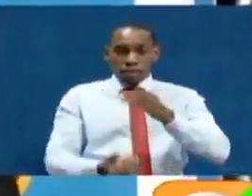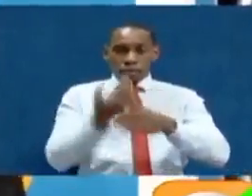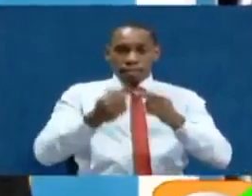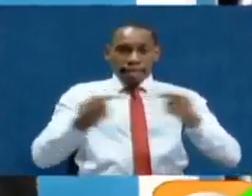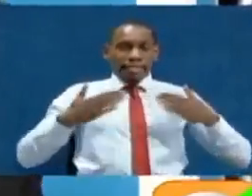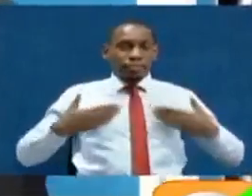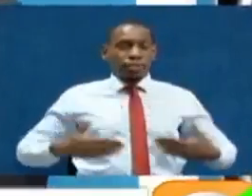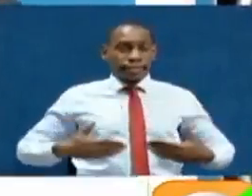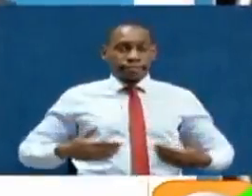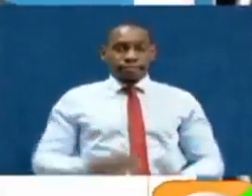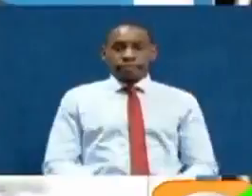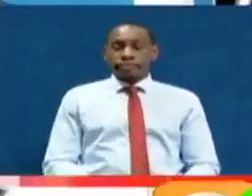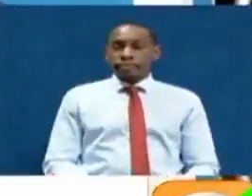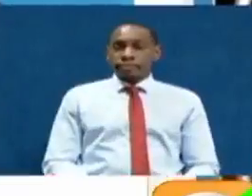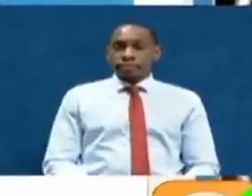antibodies.